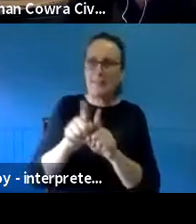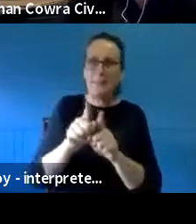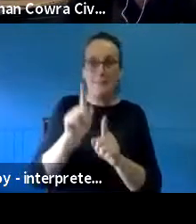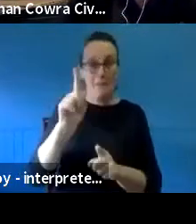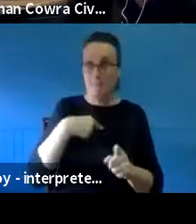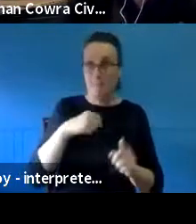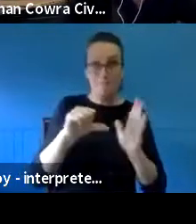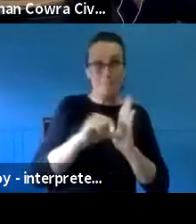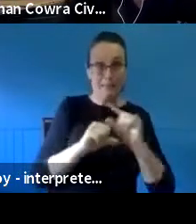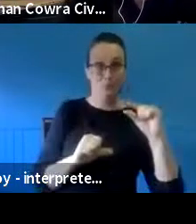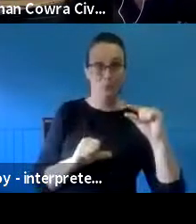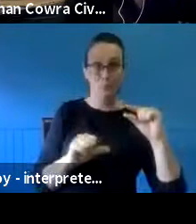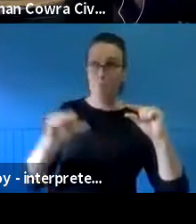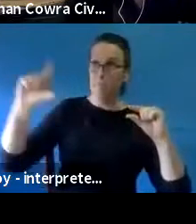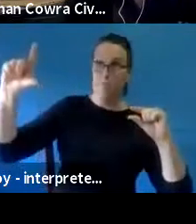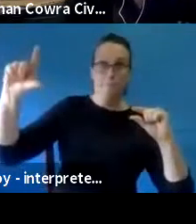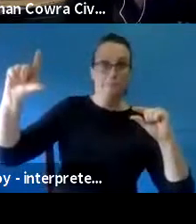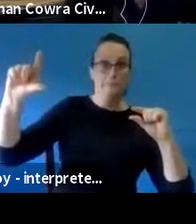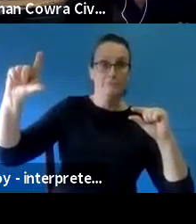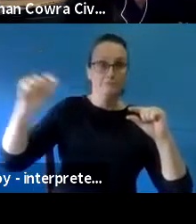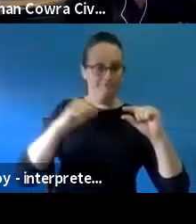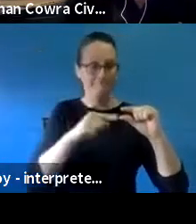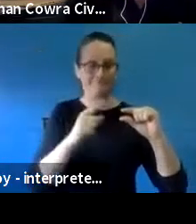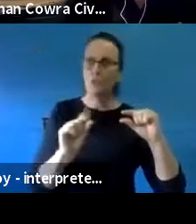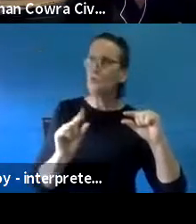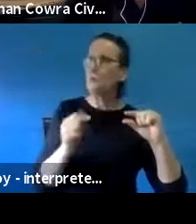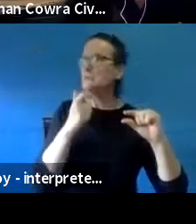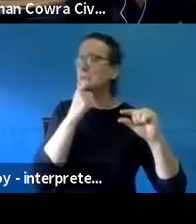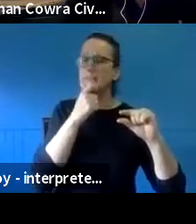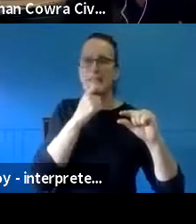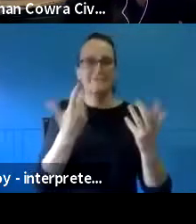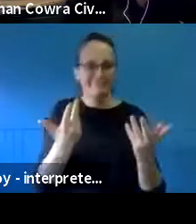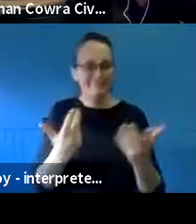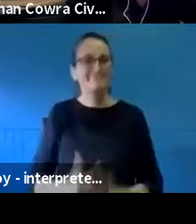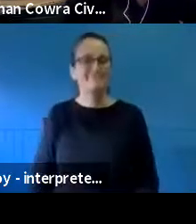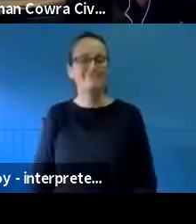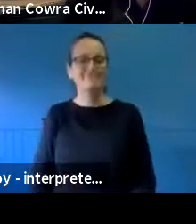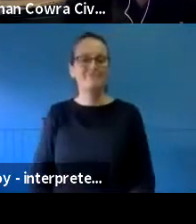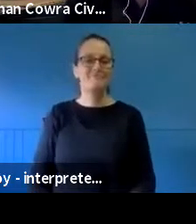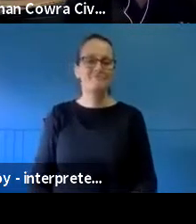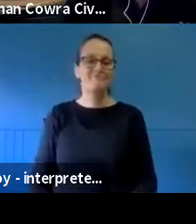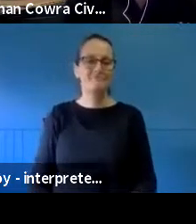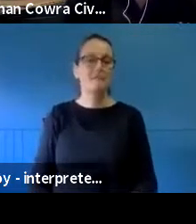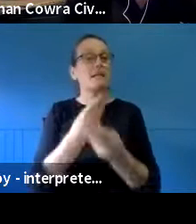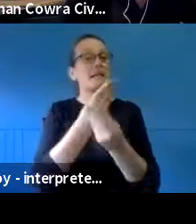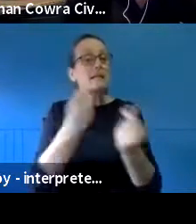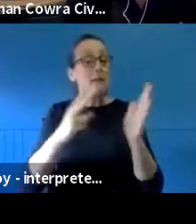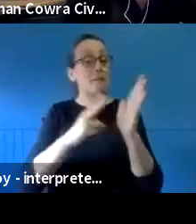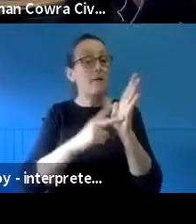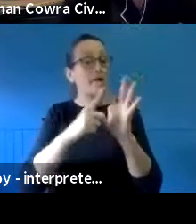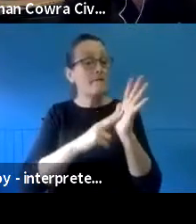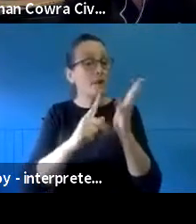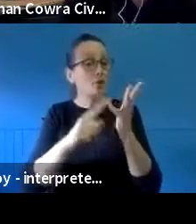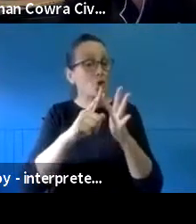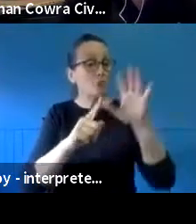budget. I think it probably will make some of the venues look at collaboration,